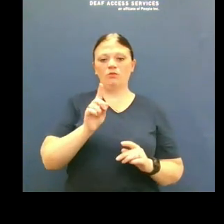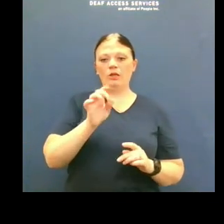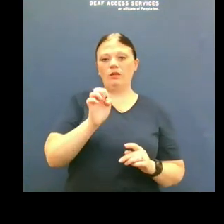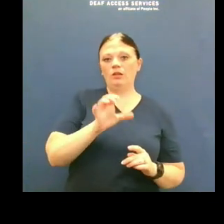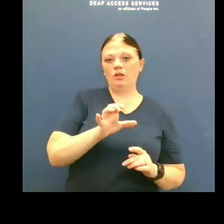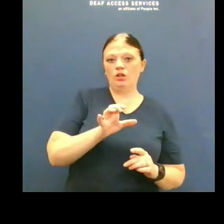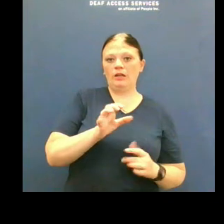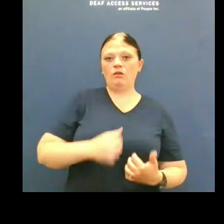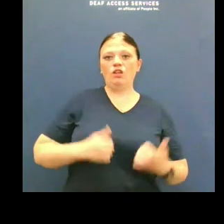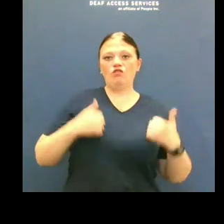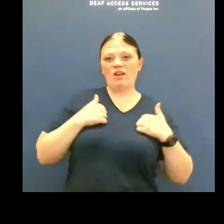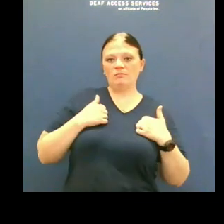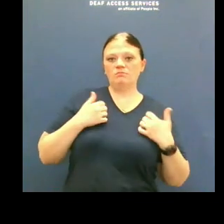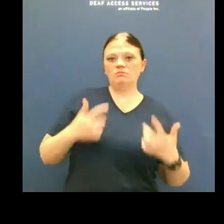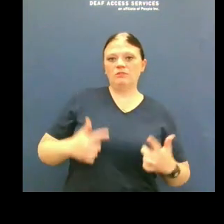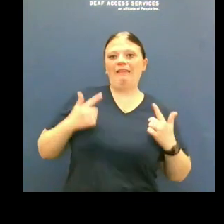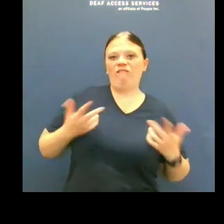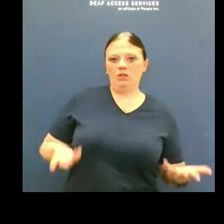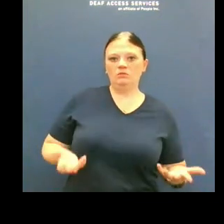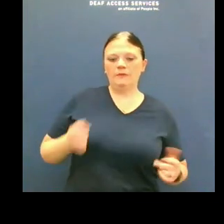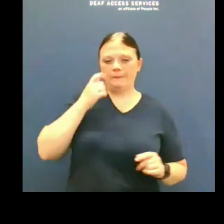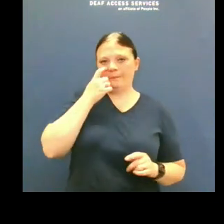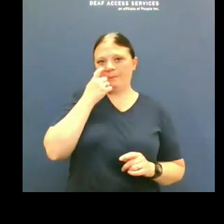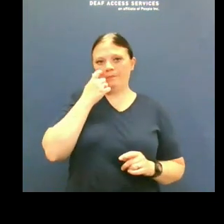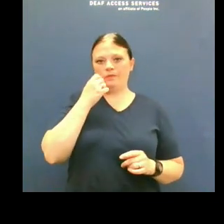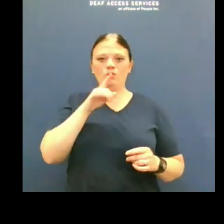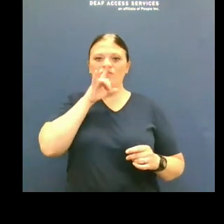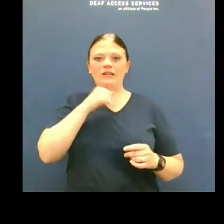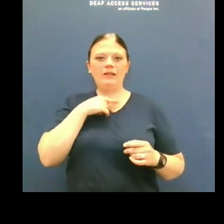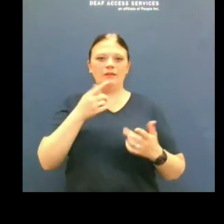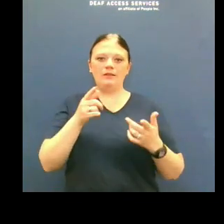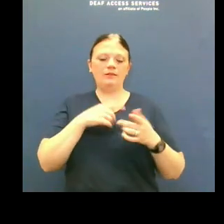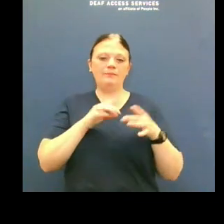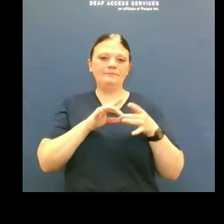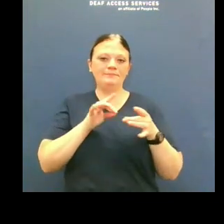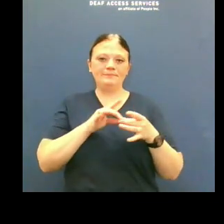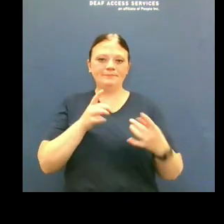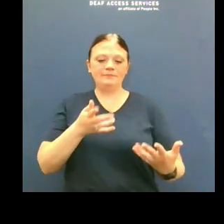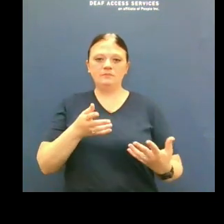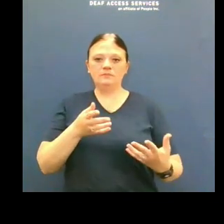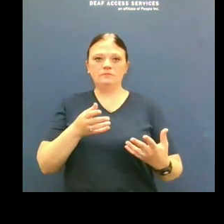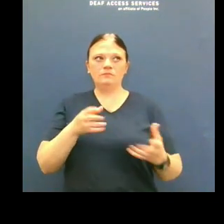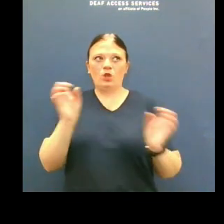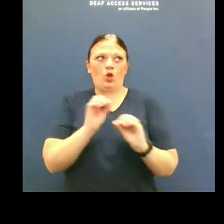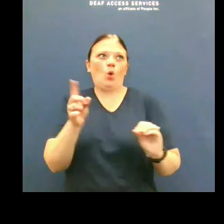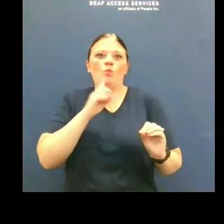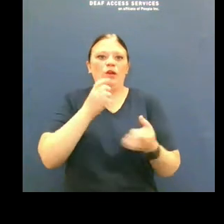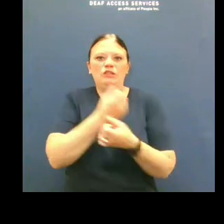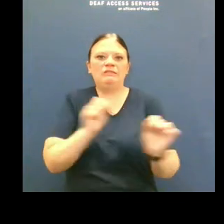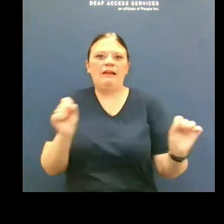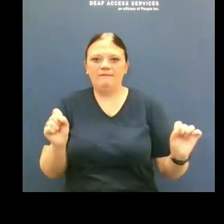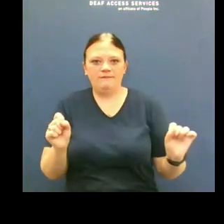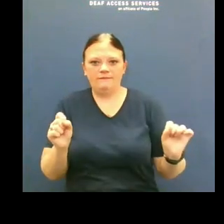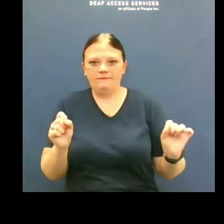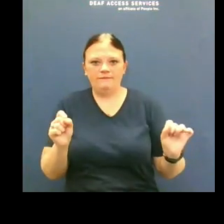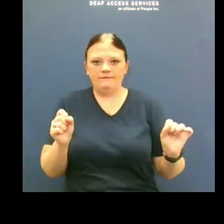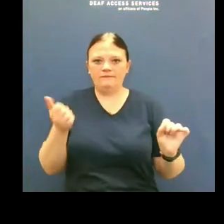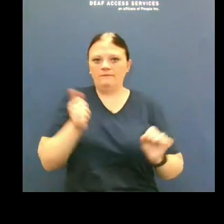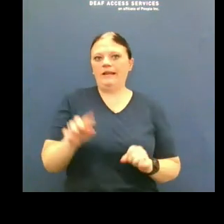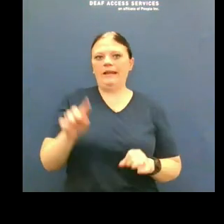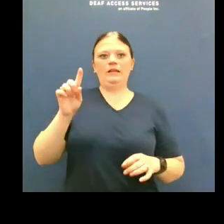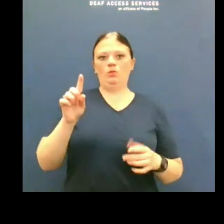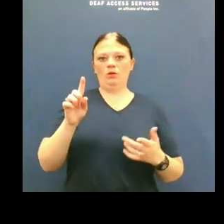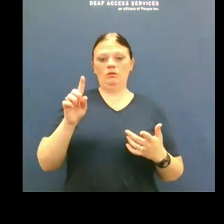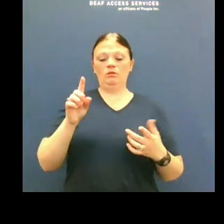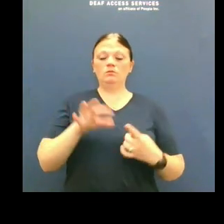County residents live. So again, the take-home message is that there is nowhere that is safe. That anybody, especially who